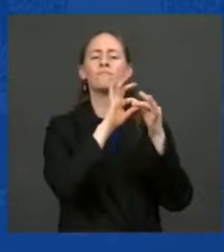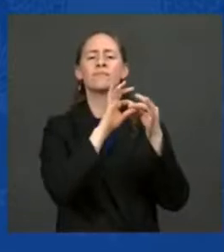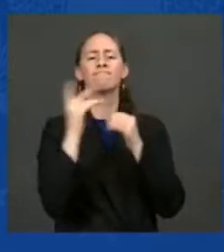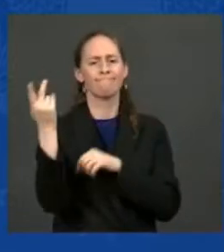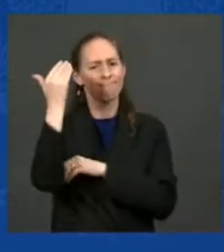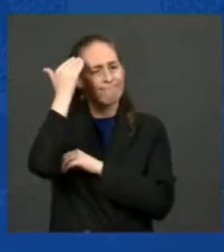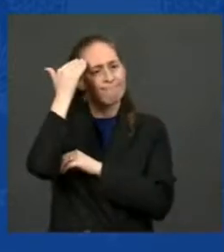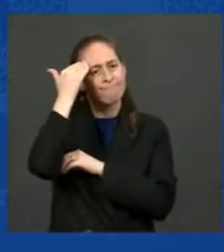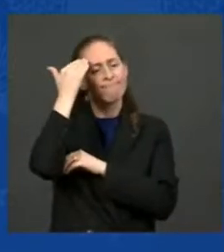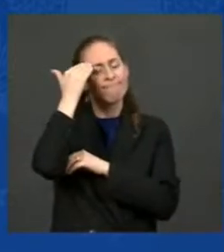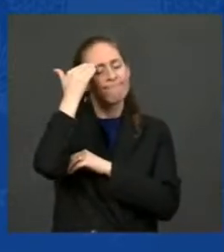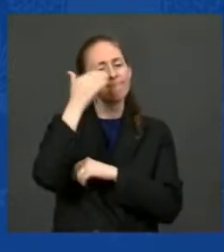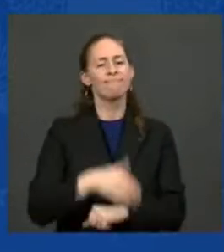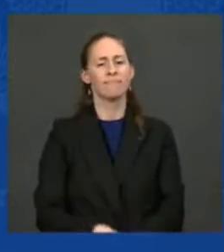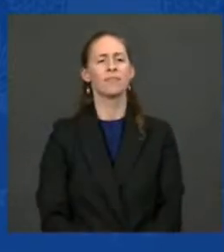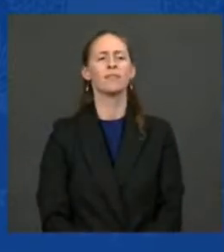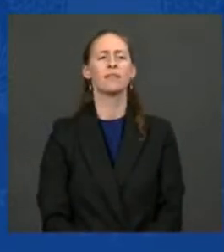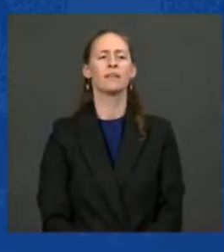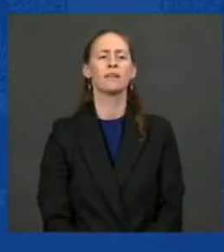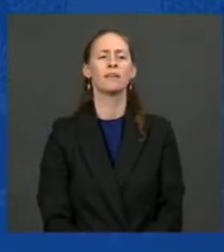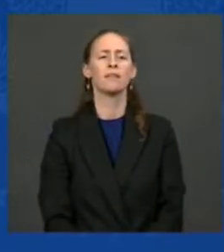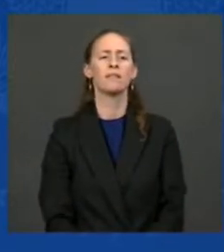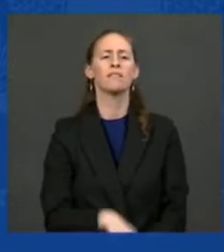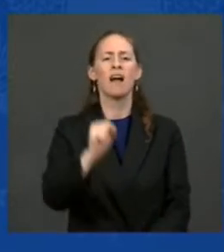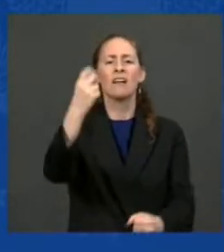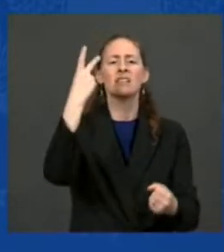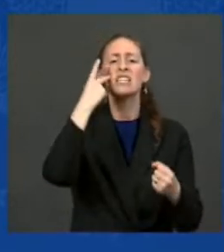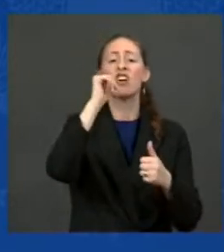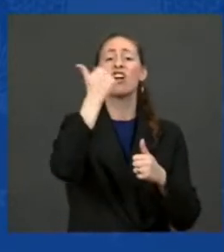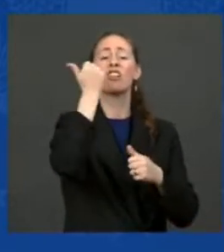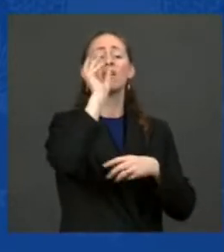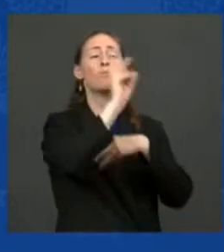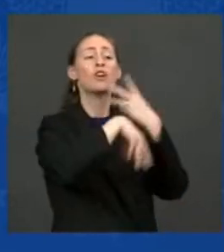excoriated the abuses elsewhere in the world and called for action overseas.